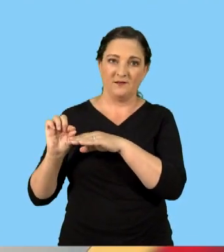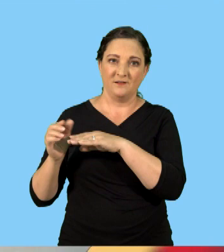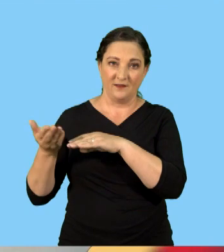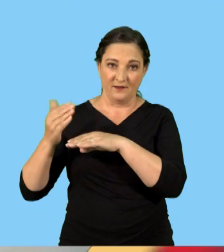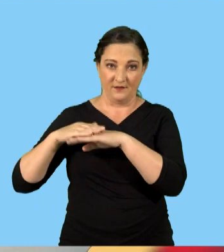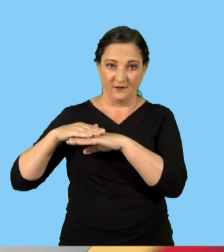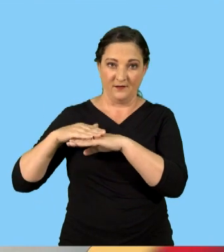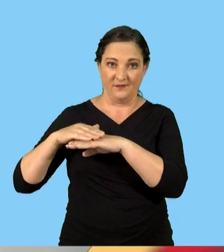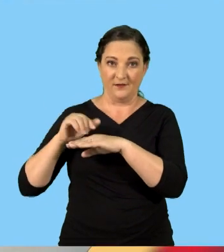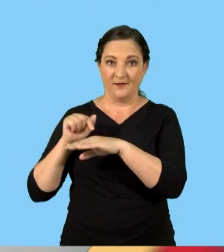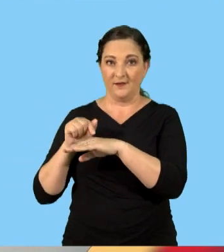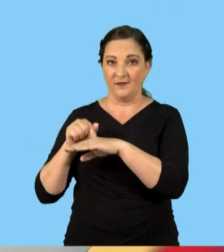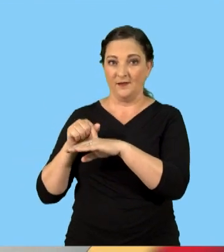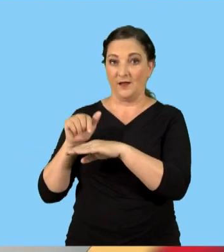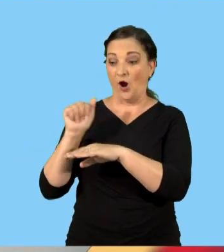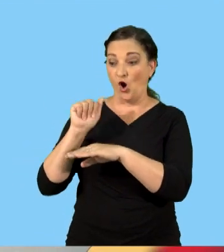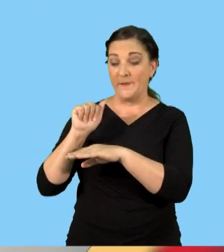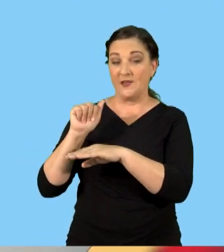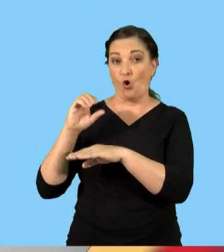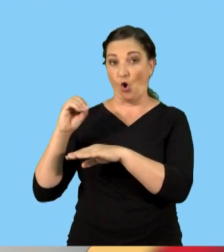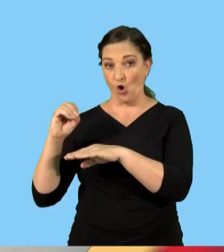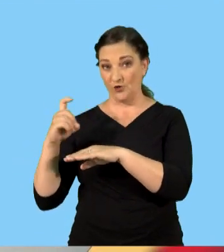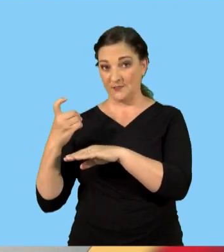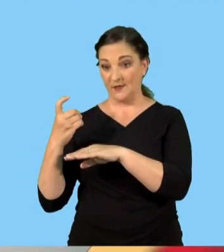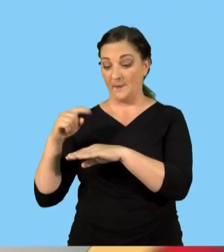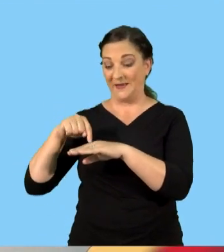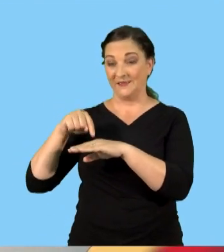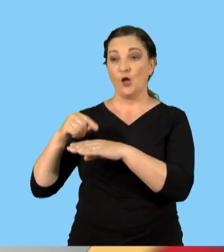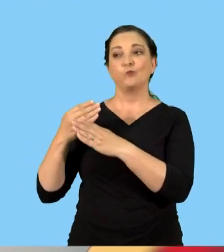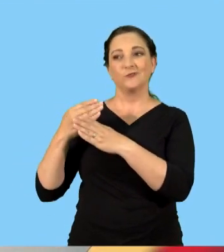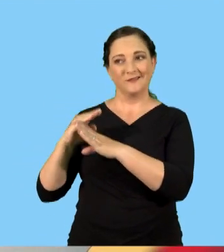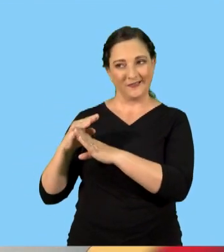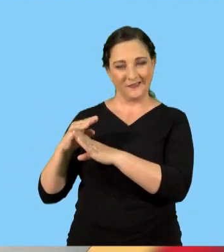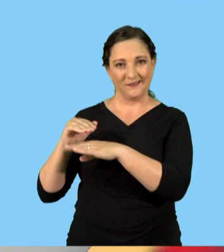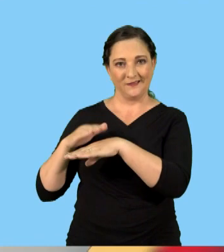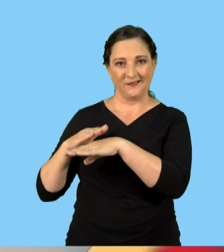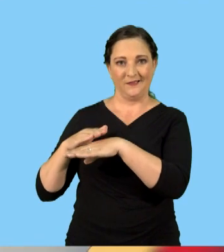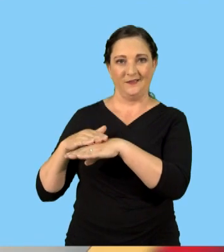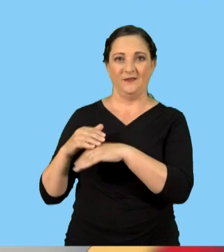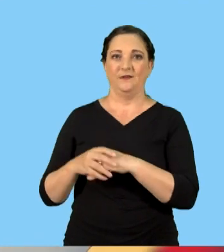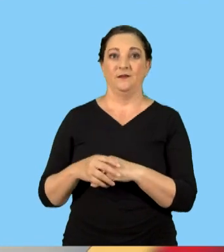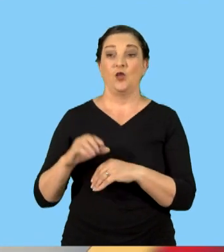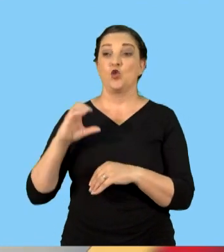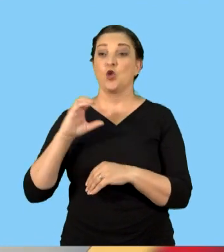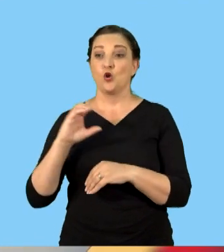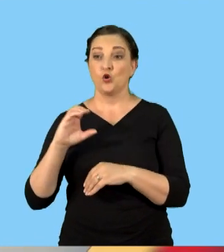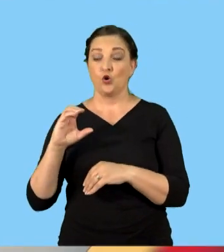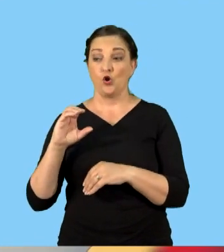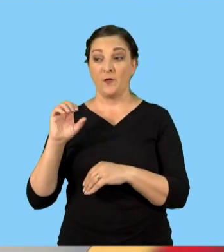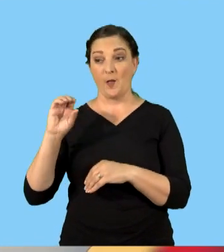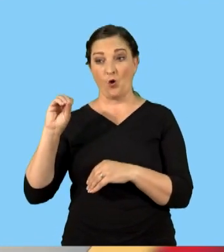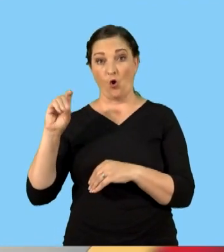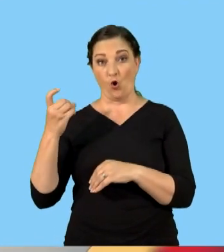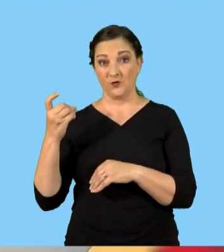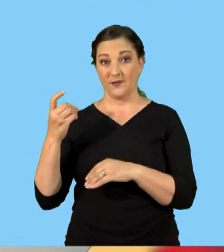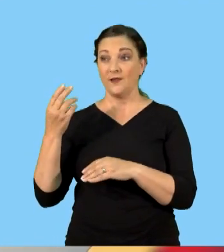layer on top of aluminum being called aluminum oxide, protecting the aluminum. Whereas when referring to the chromium